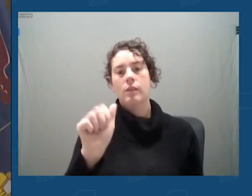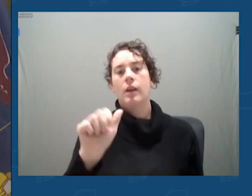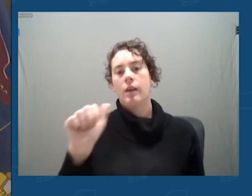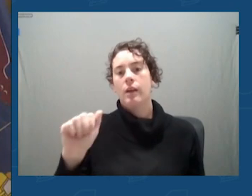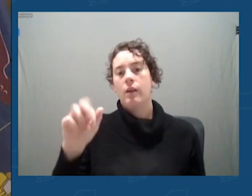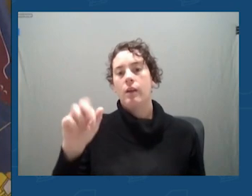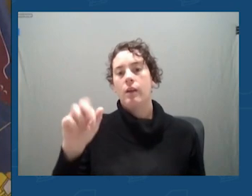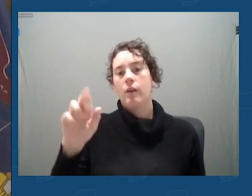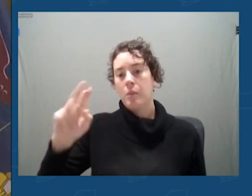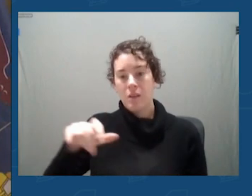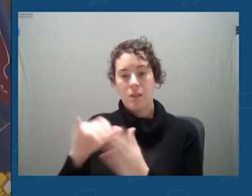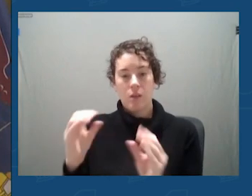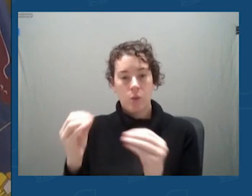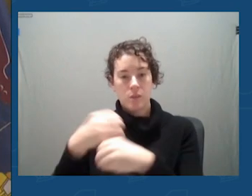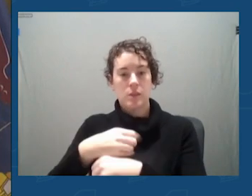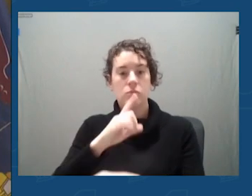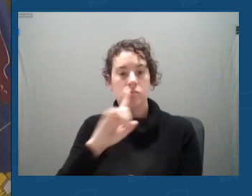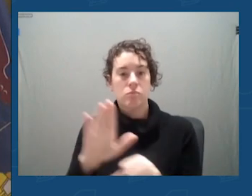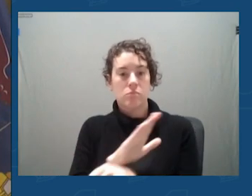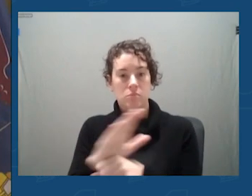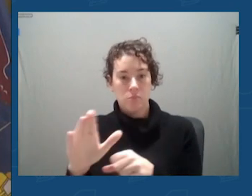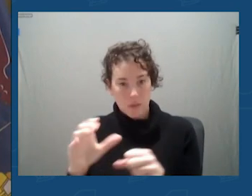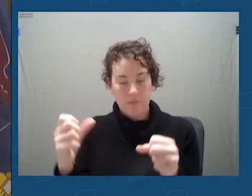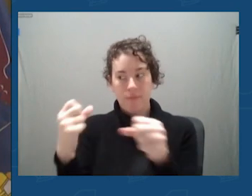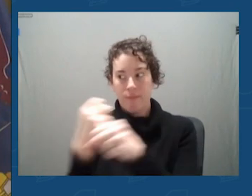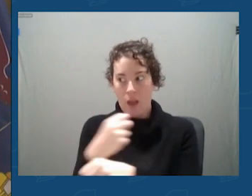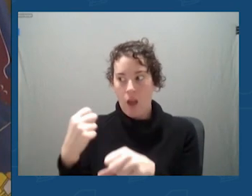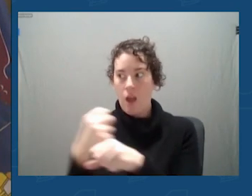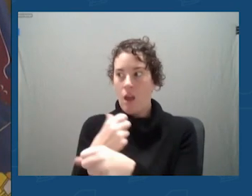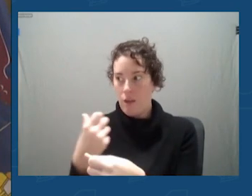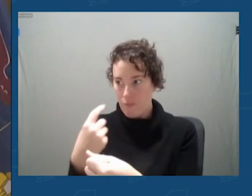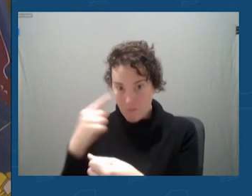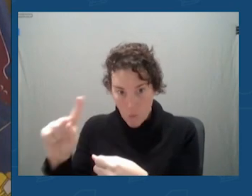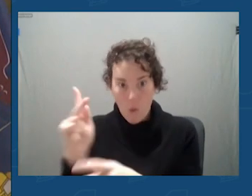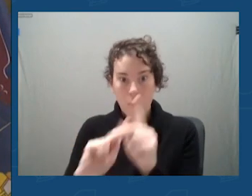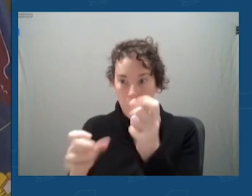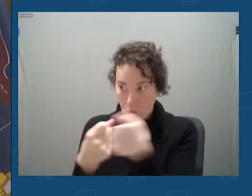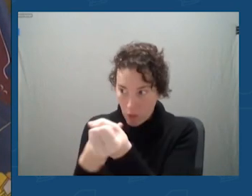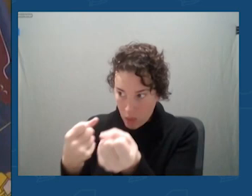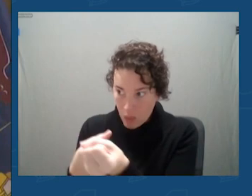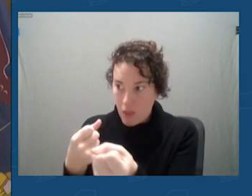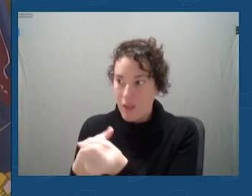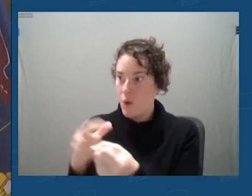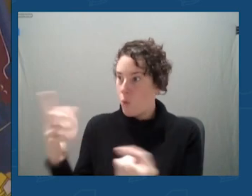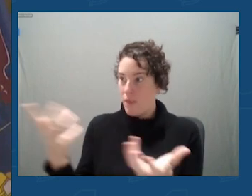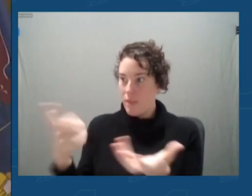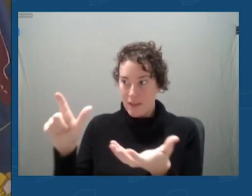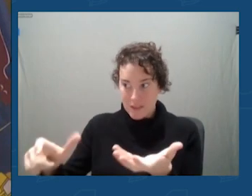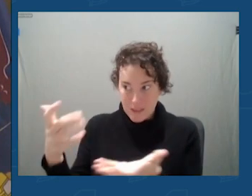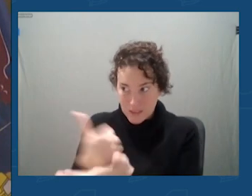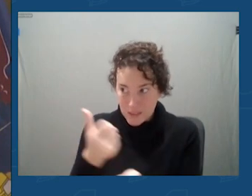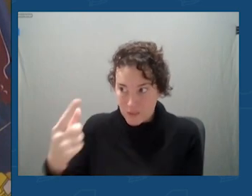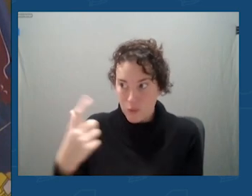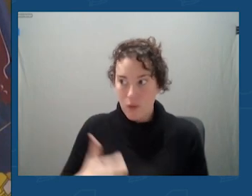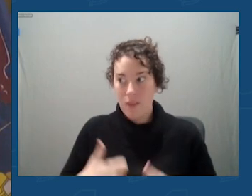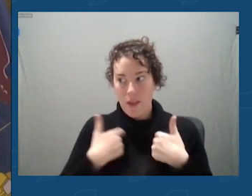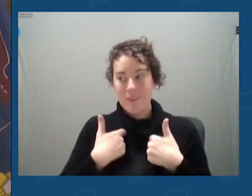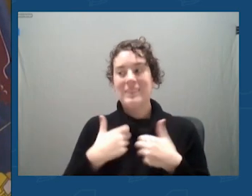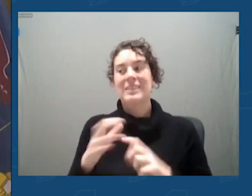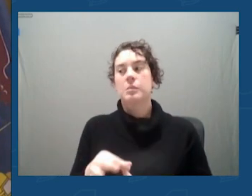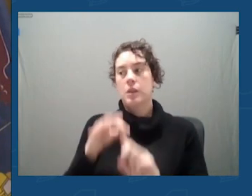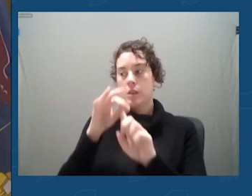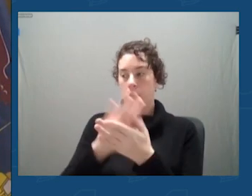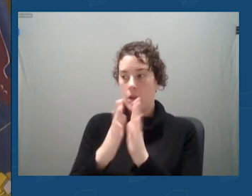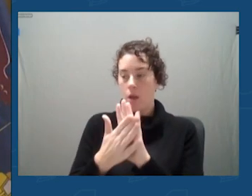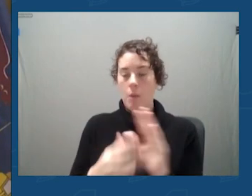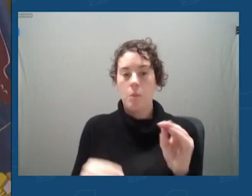is synonymous with fighting for people and getting them what they deserve in life and particularly as they age. And so thank you, Beth, for all you do for